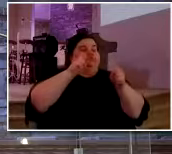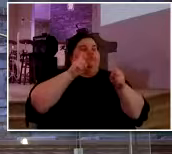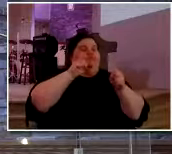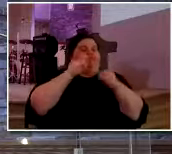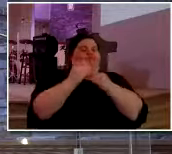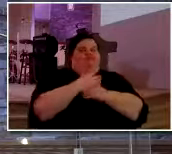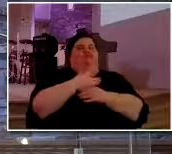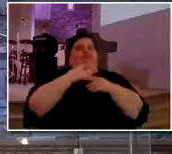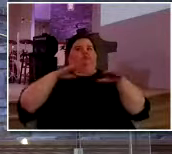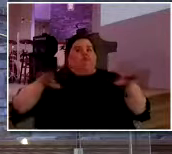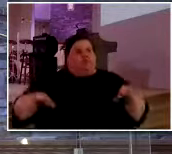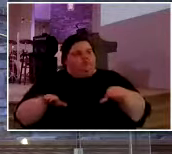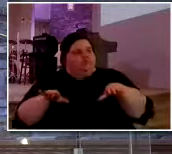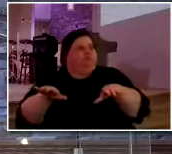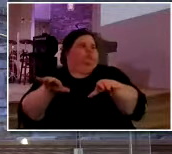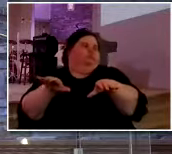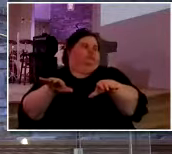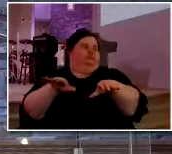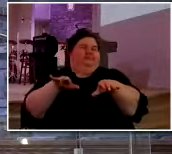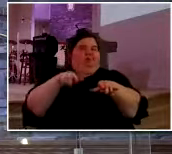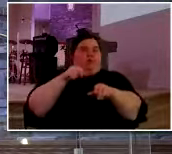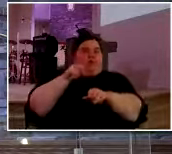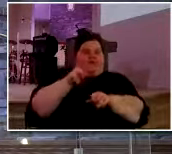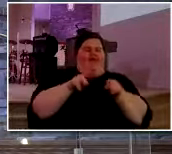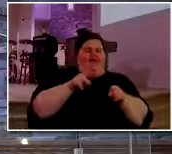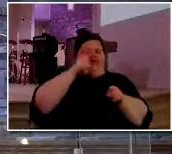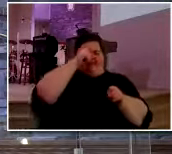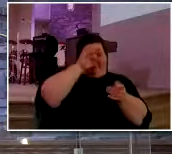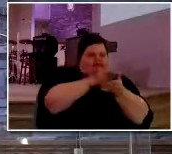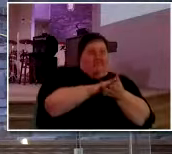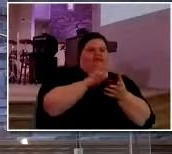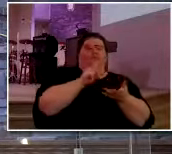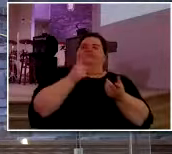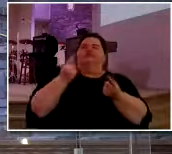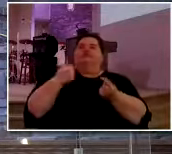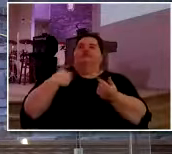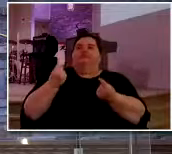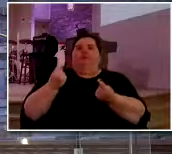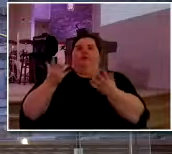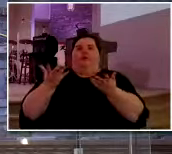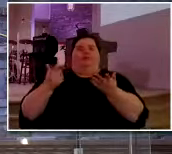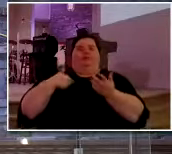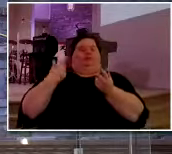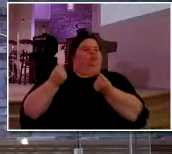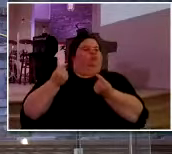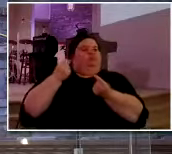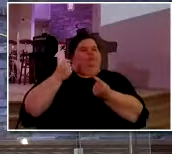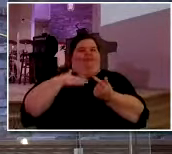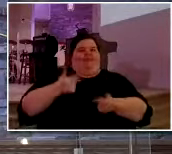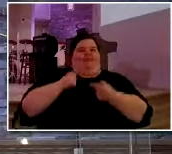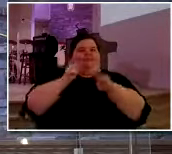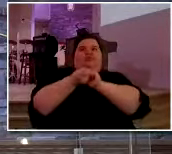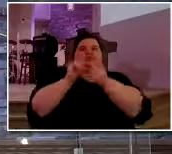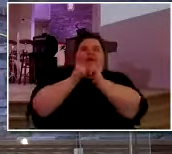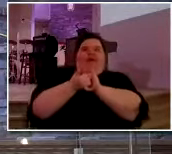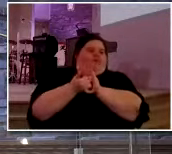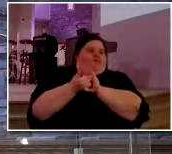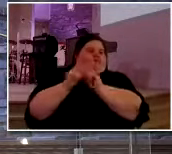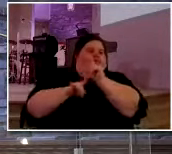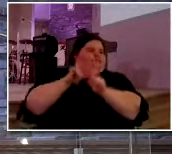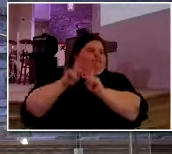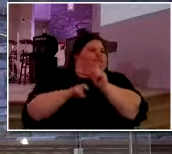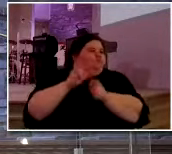It's going to cause you to ask, what's the deal? What do I have to do? How is it that my life has changed? See, it's no different than it